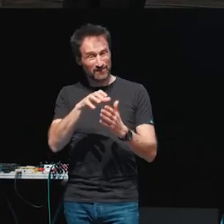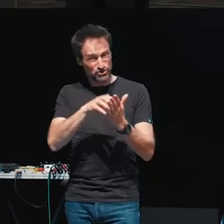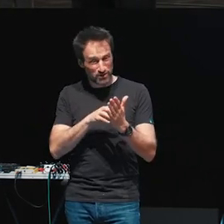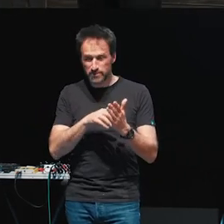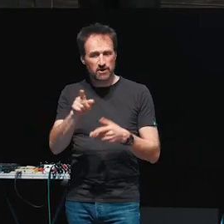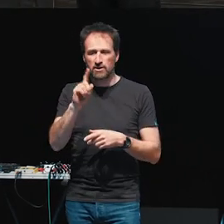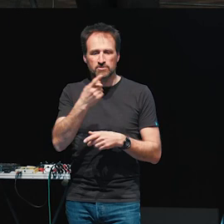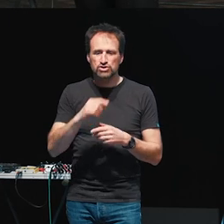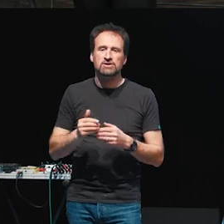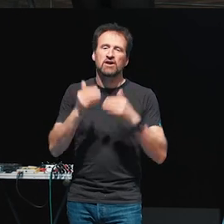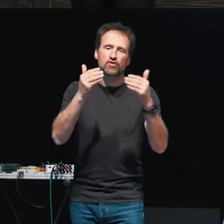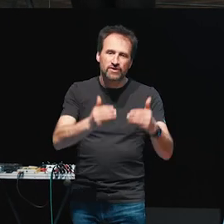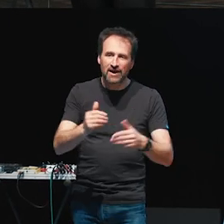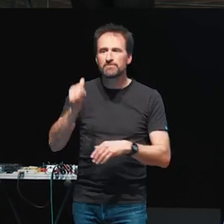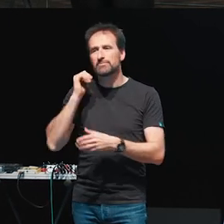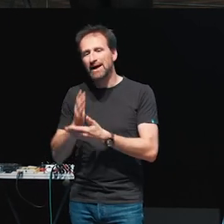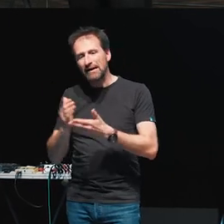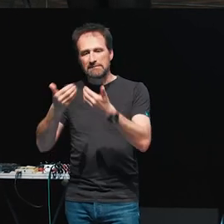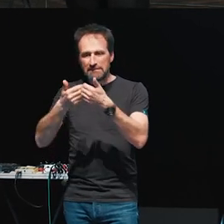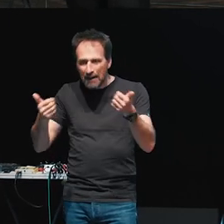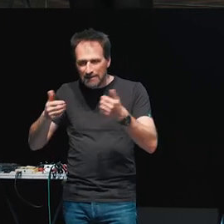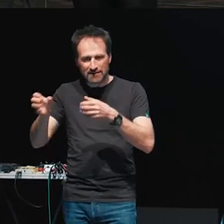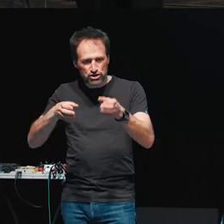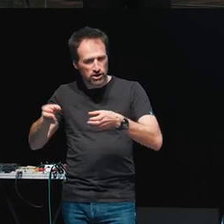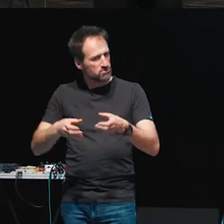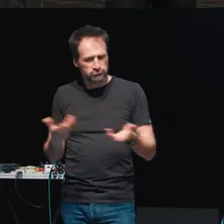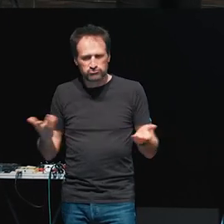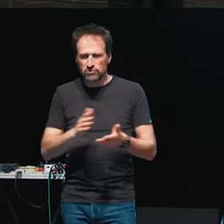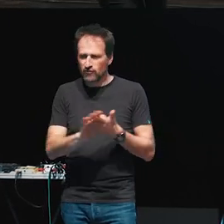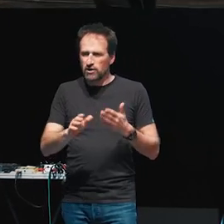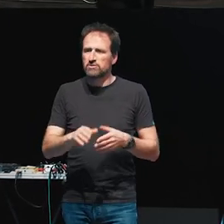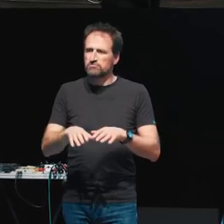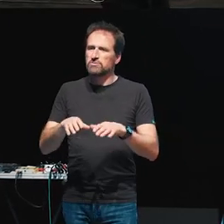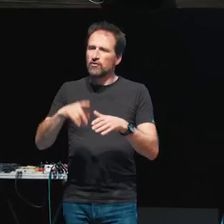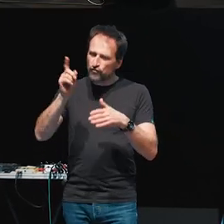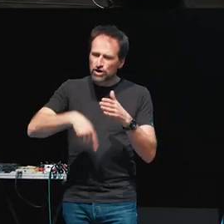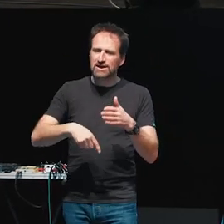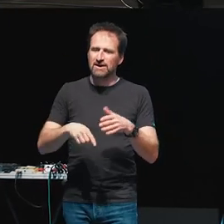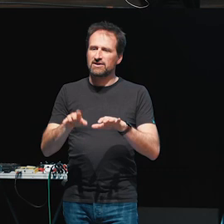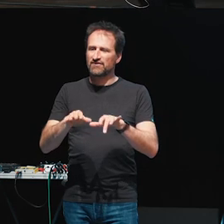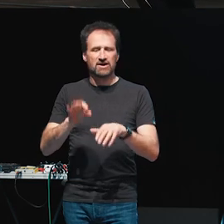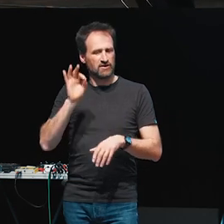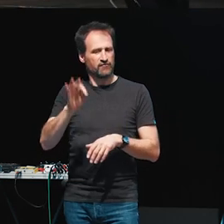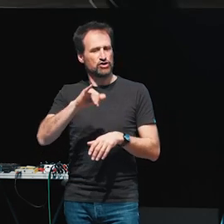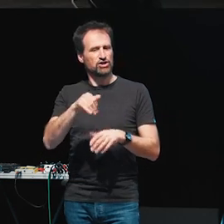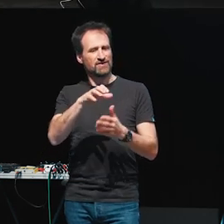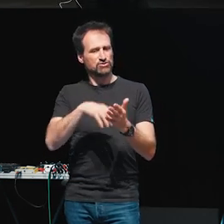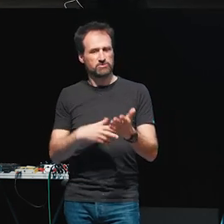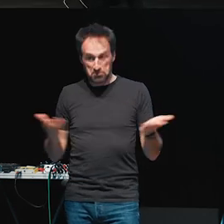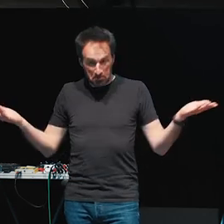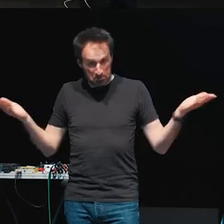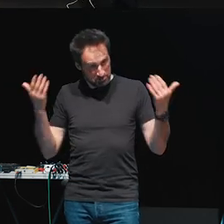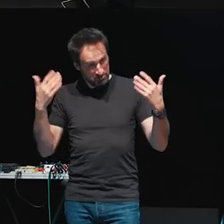for front-end or back-end. You really just do full-stack JavaScript, and you're done. And it's good for team